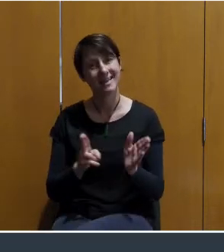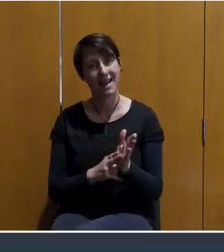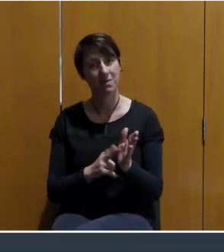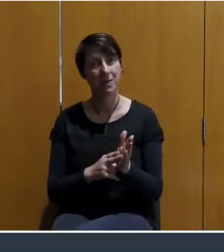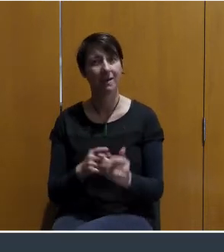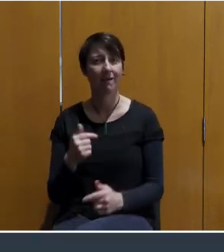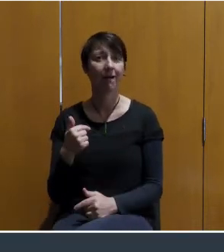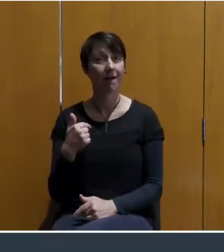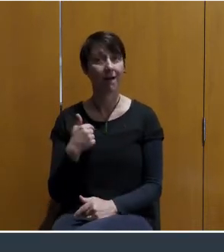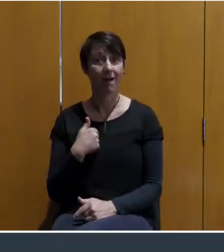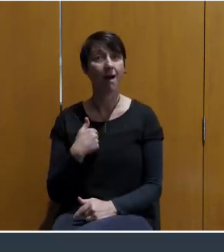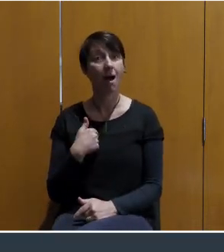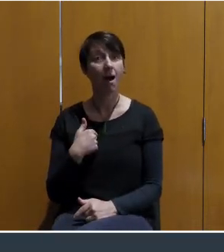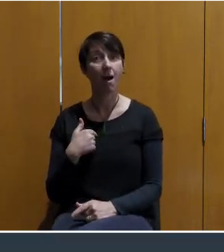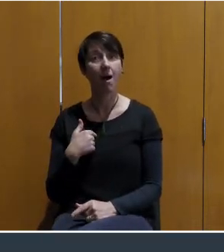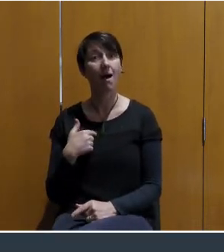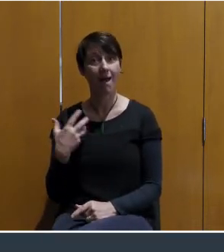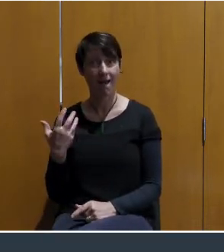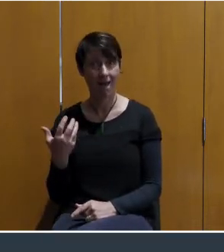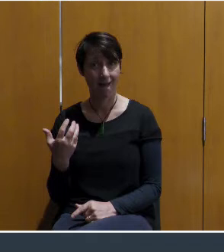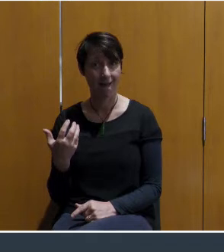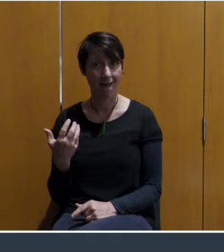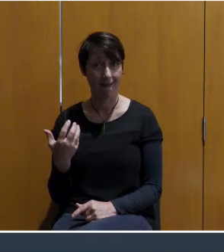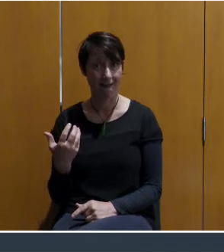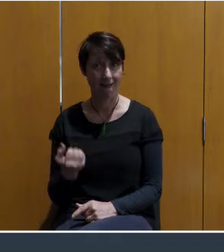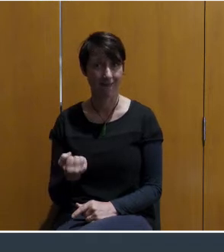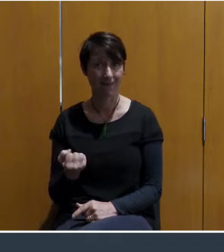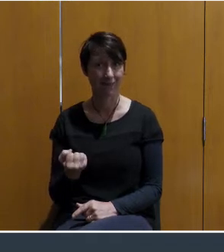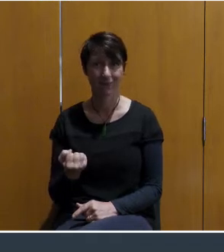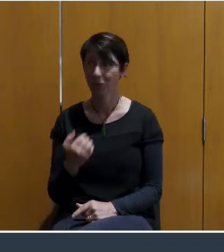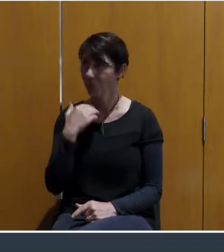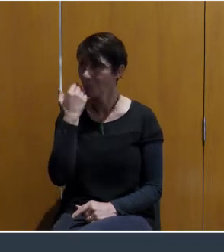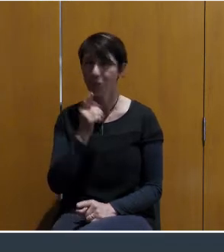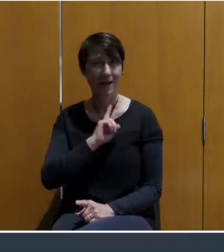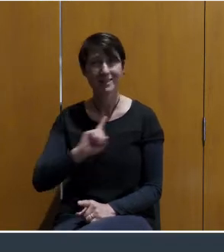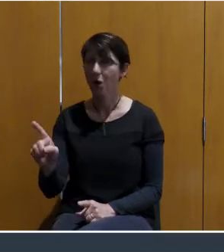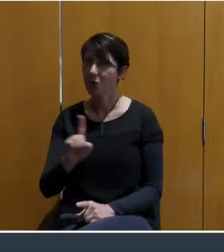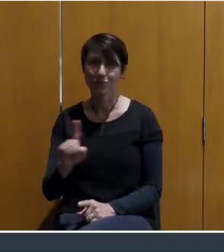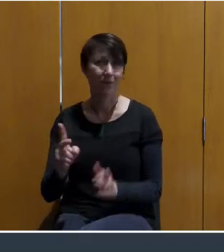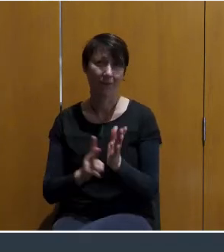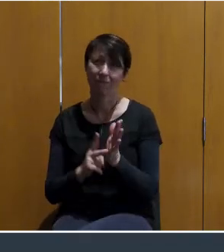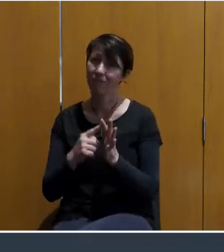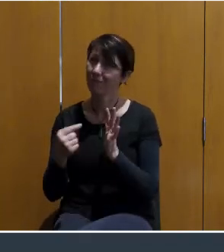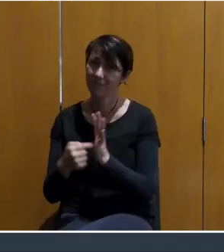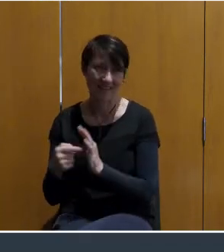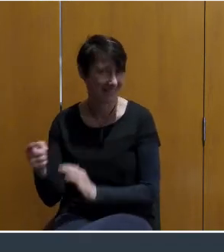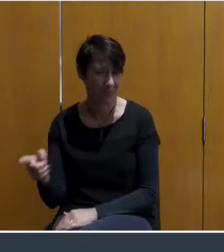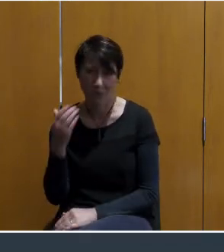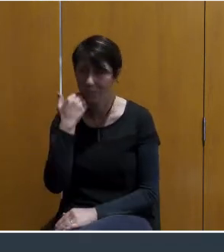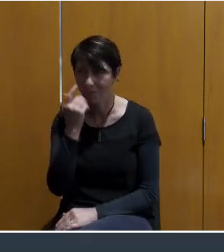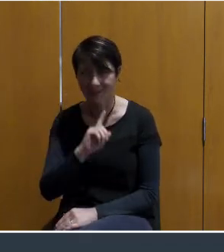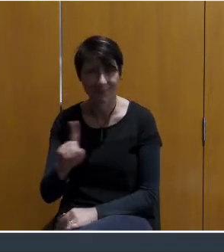and a part owner in at least 2 rooms of my vet's holiday batch, I am all about dogs,